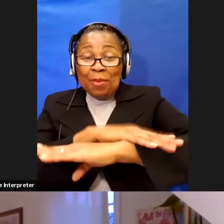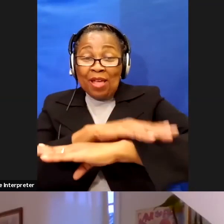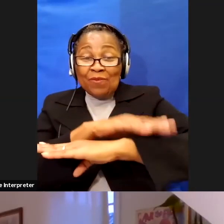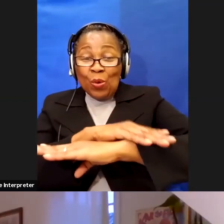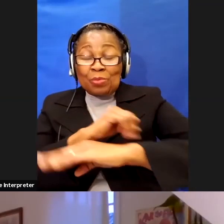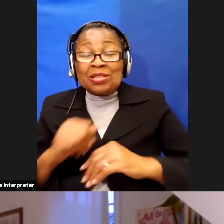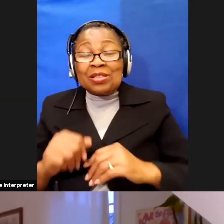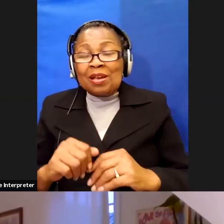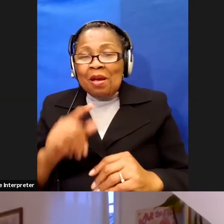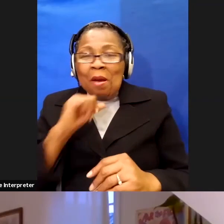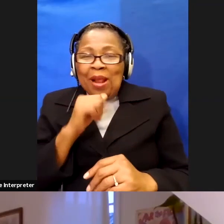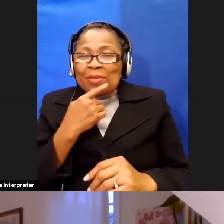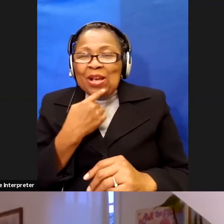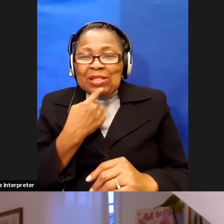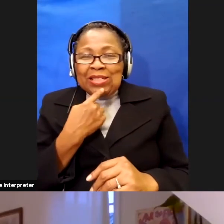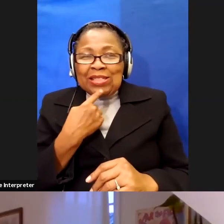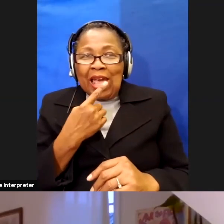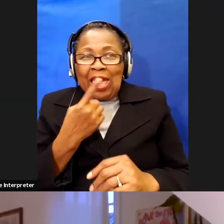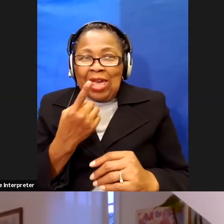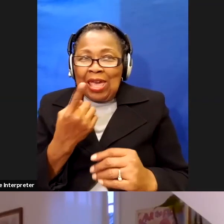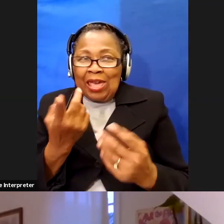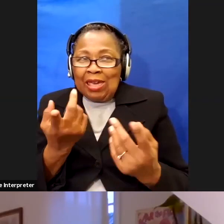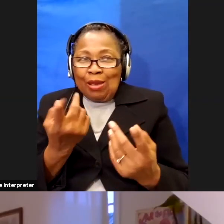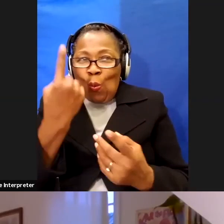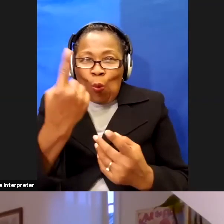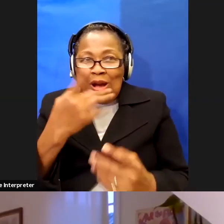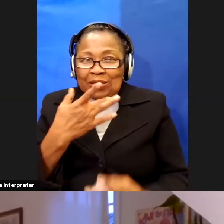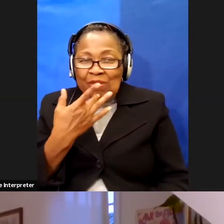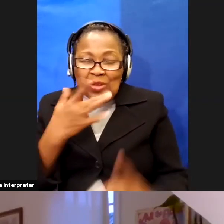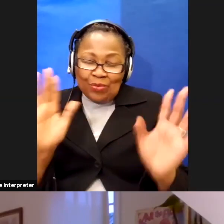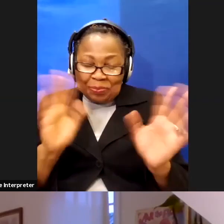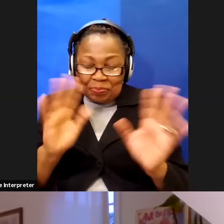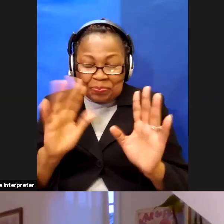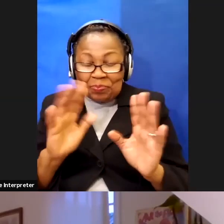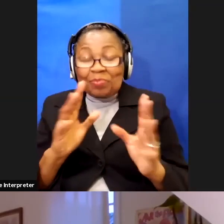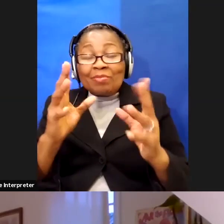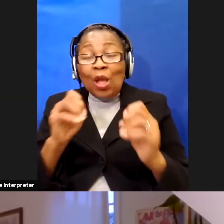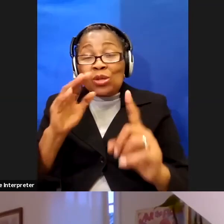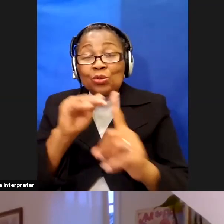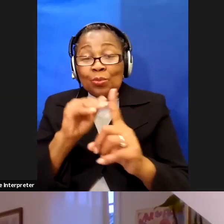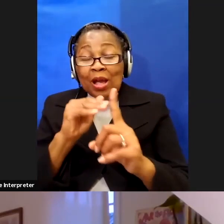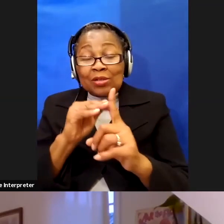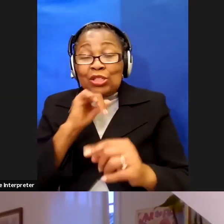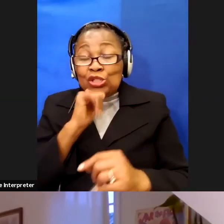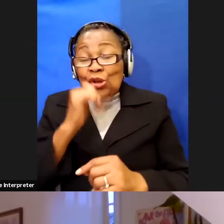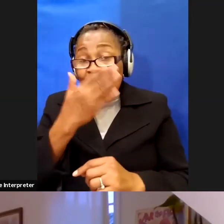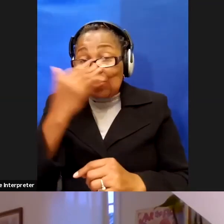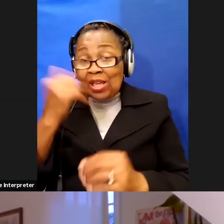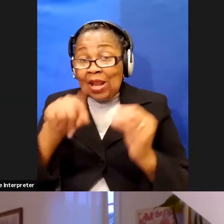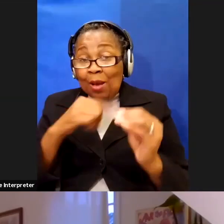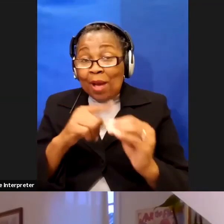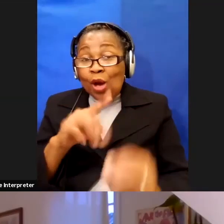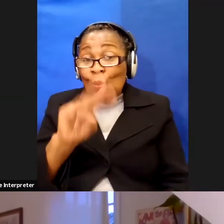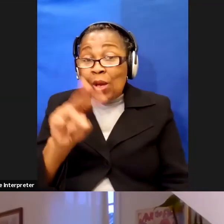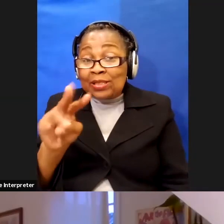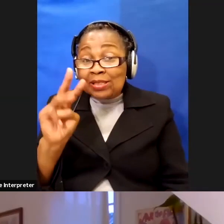But I'm not going to name one over the other because that's not my area of expertise. I do want to remind people, though, not to forget about websites. A lot of